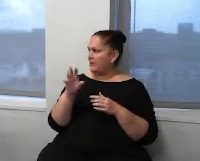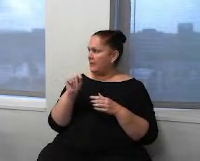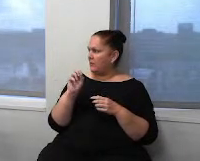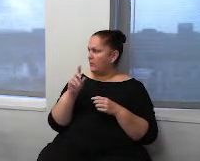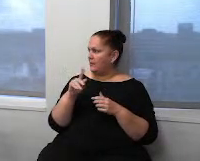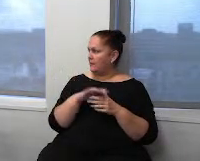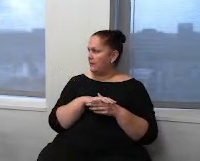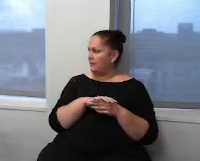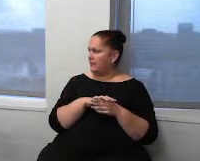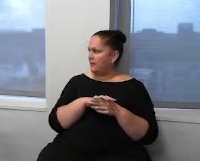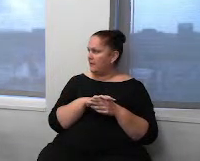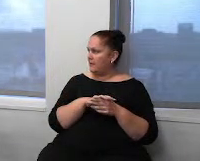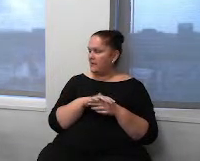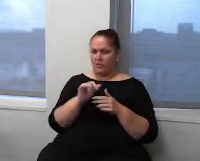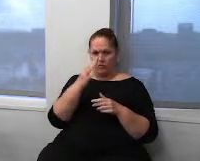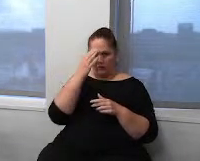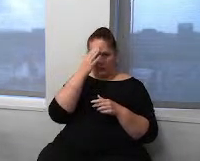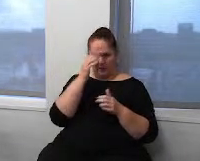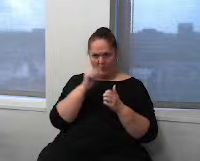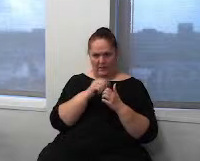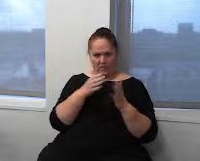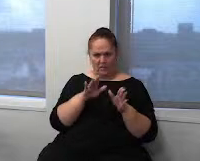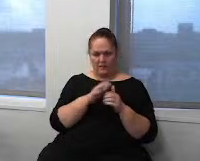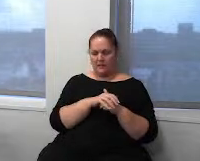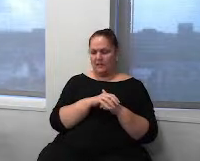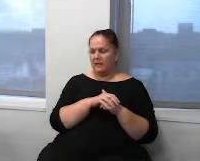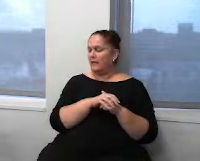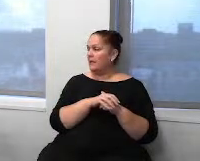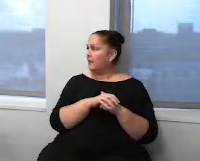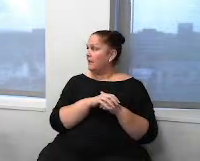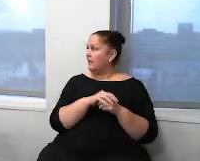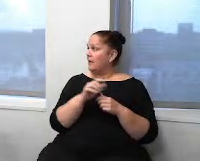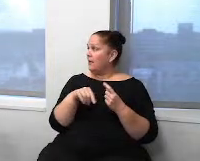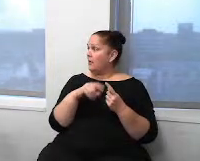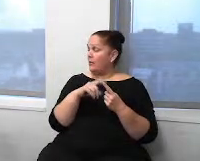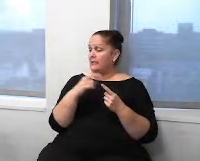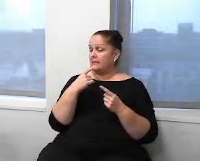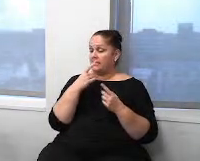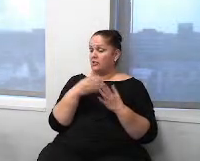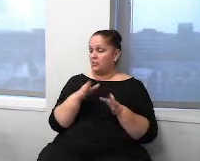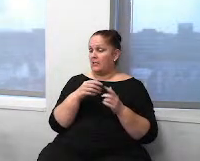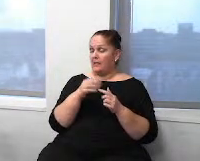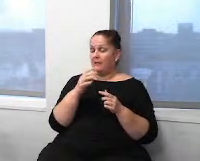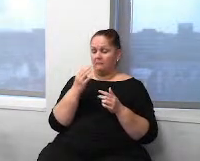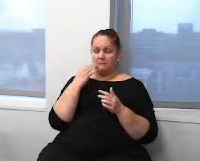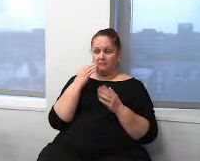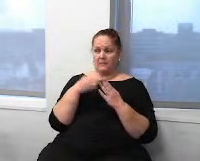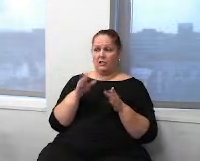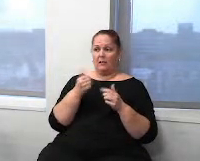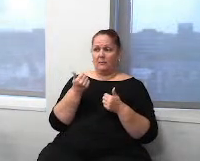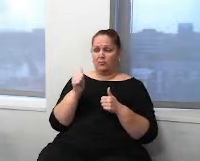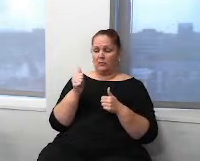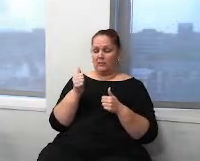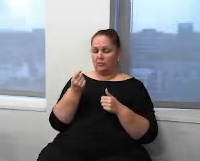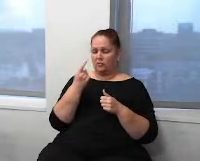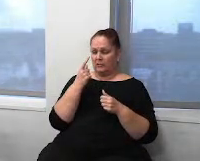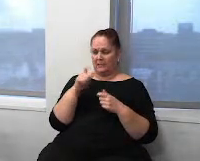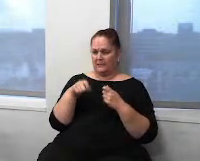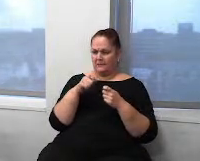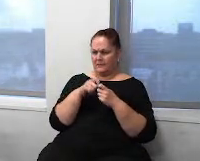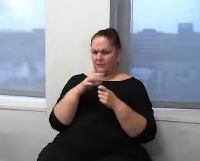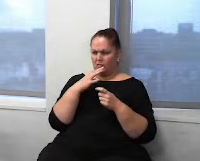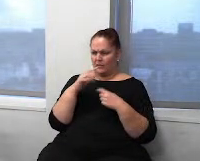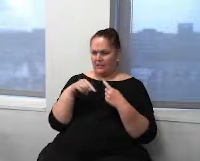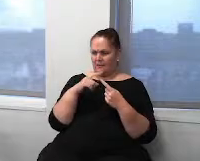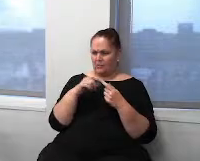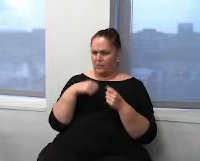we need to find out. Okay? You're familiar with that generally, right? Well, I would when you use the word generally, yeah, I'm familiar generally. I'm trying to understand